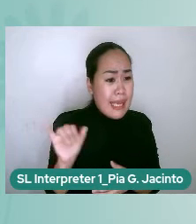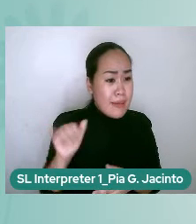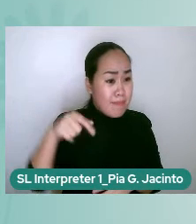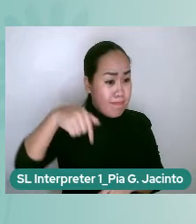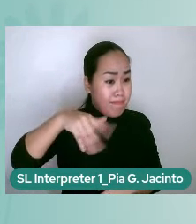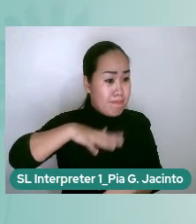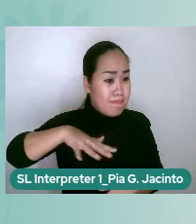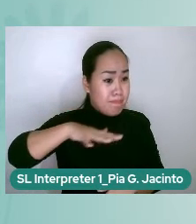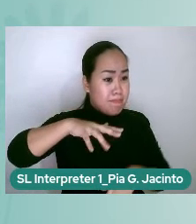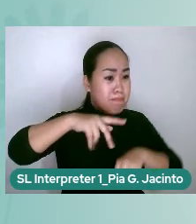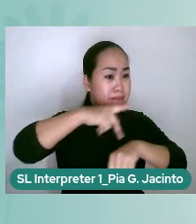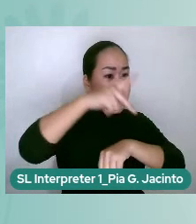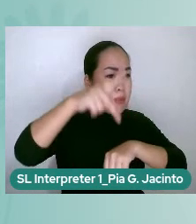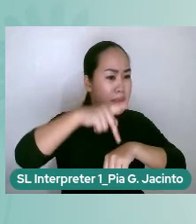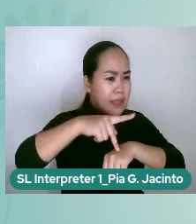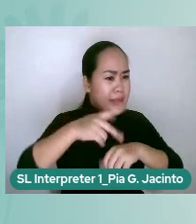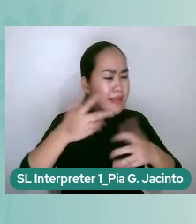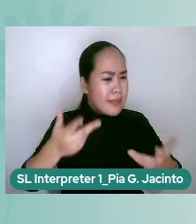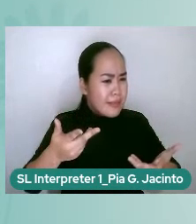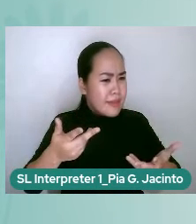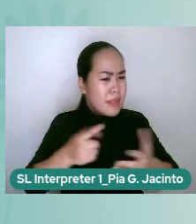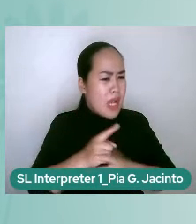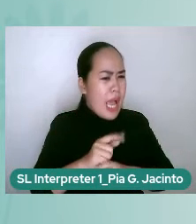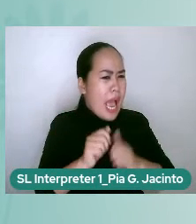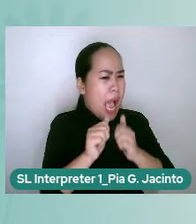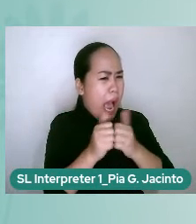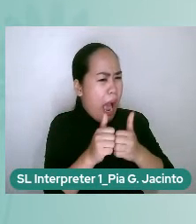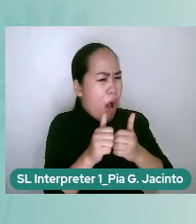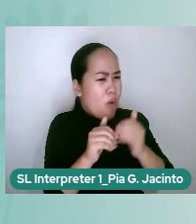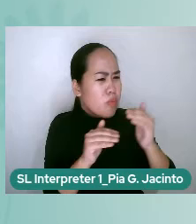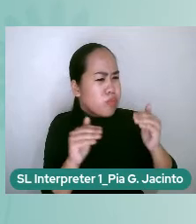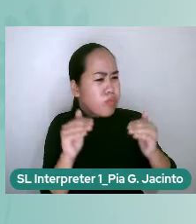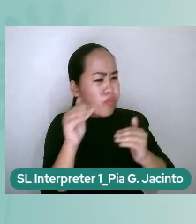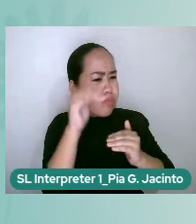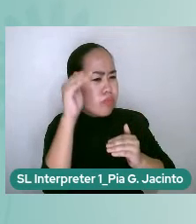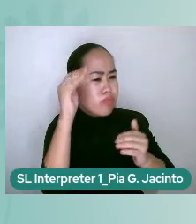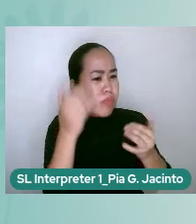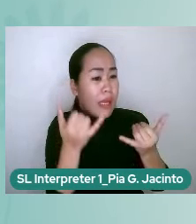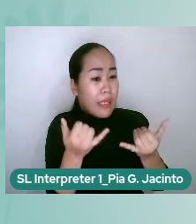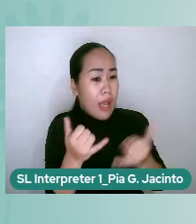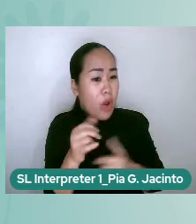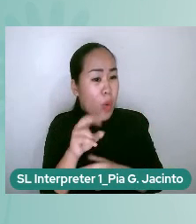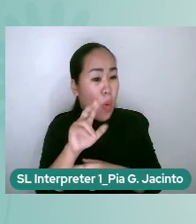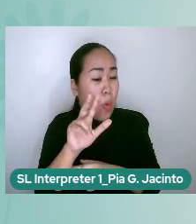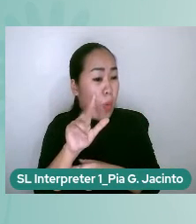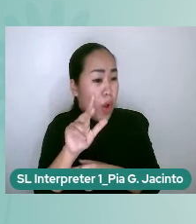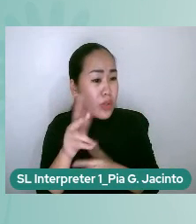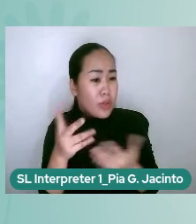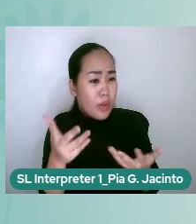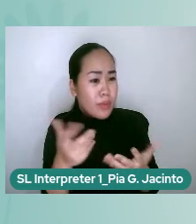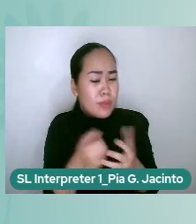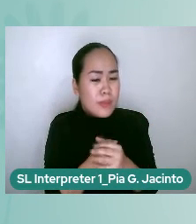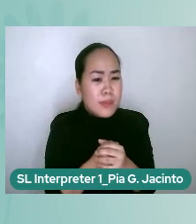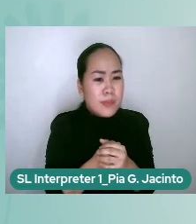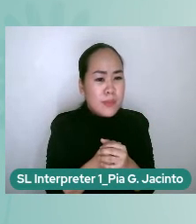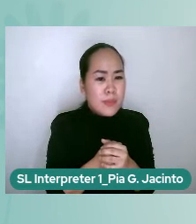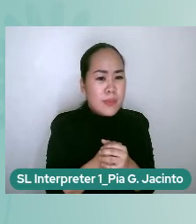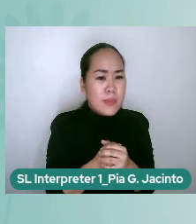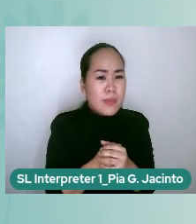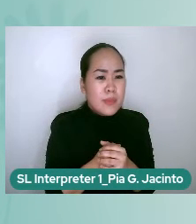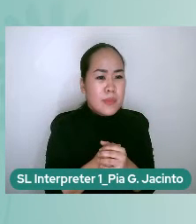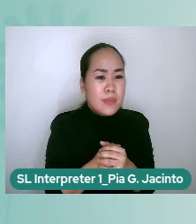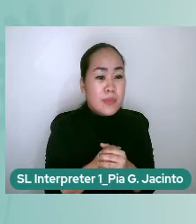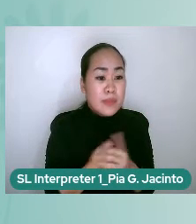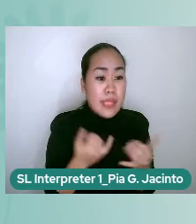90-70-90 target, how are we progressing towards 2030? Well, the situation is, of course, a challenge. This is not unique to the